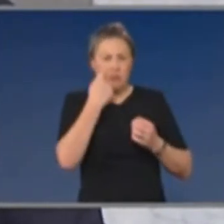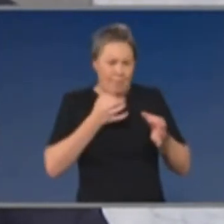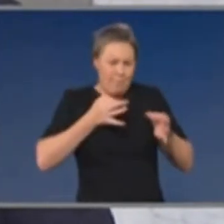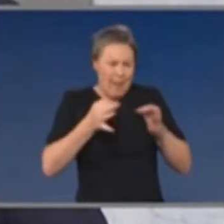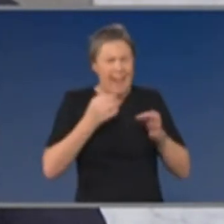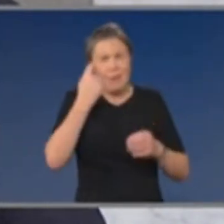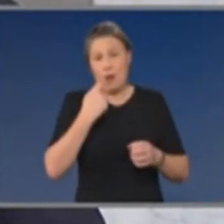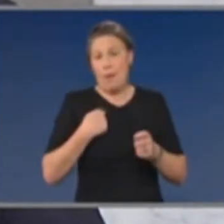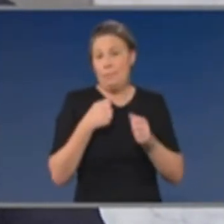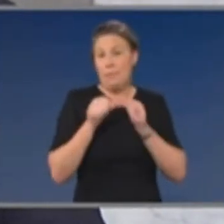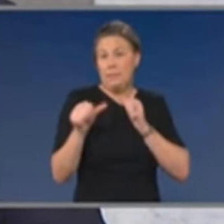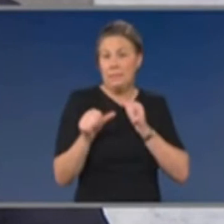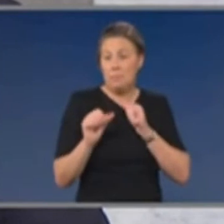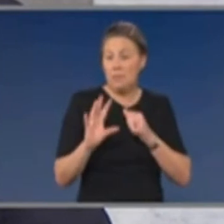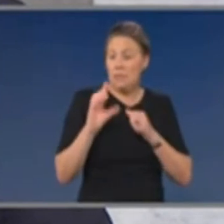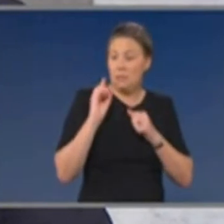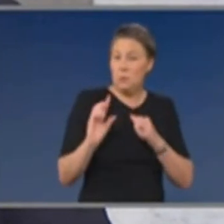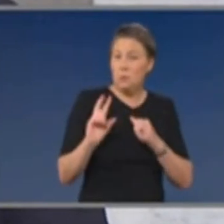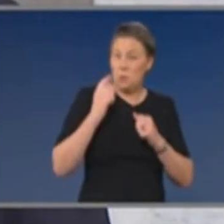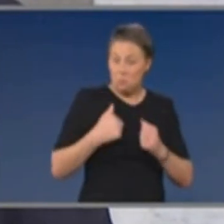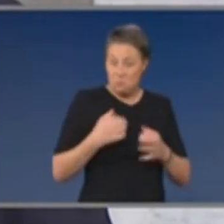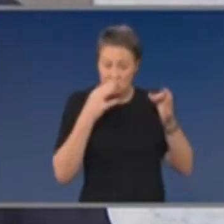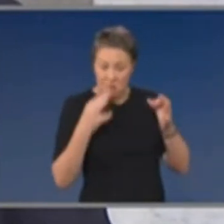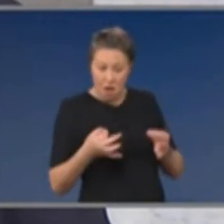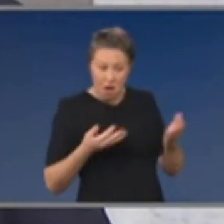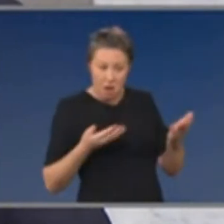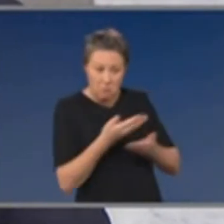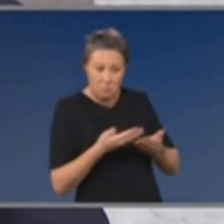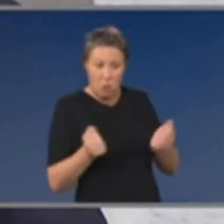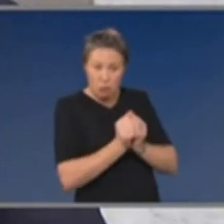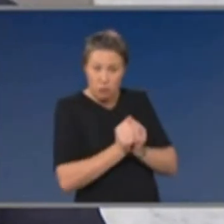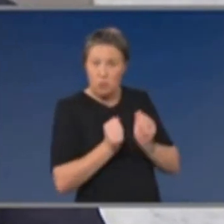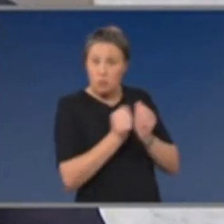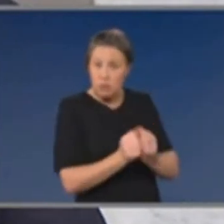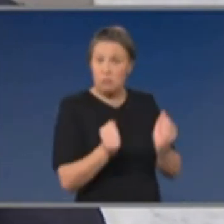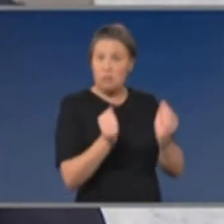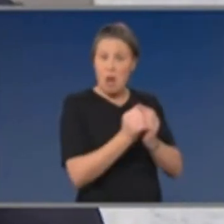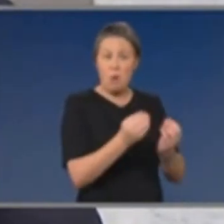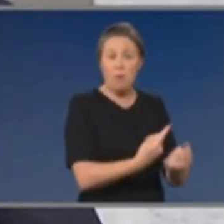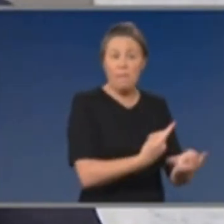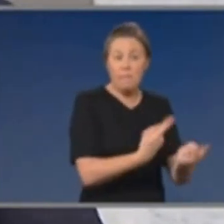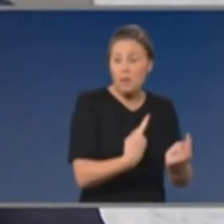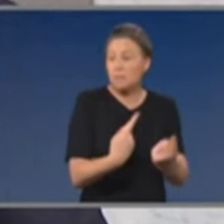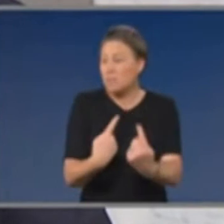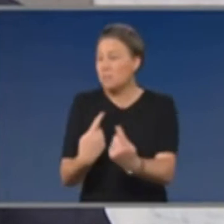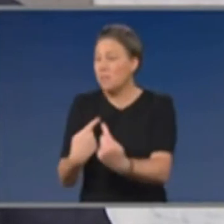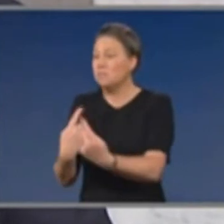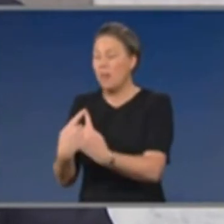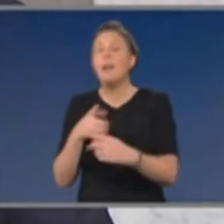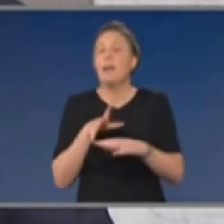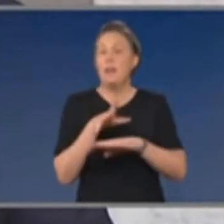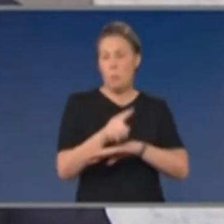well over recent weeks, taking into account the advice that we received from the review, and we look forward to making those